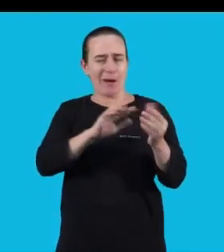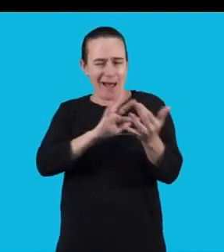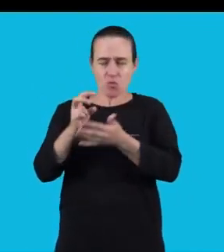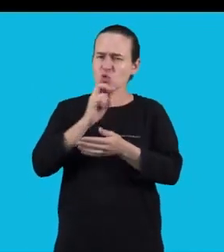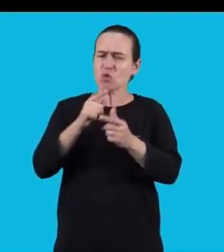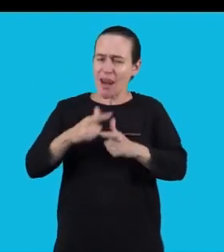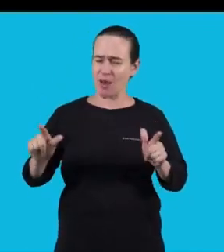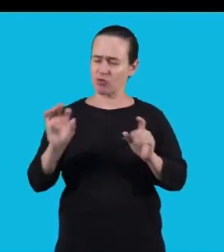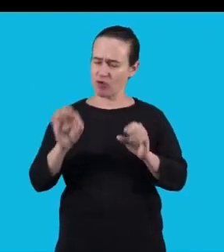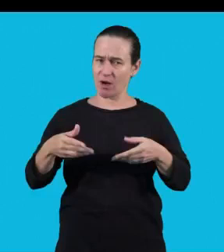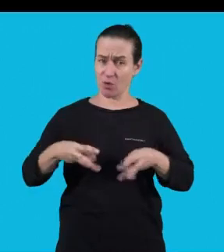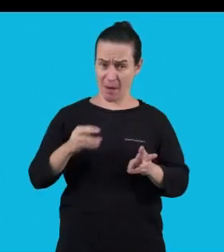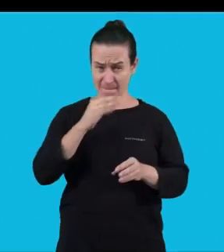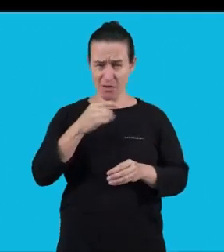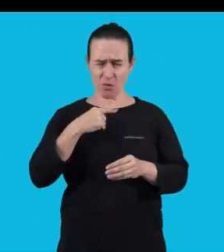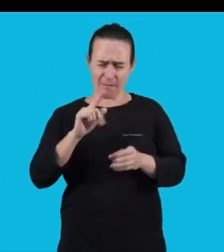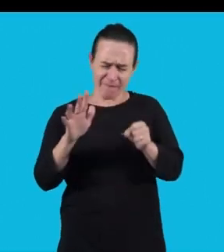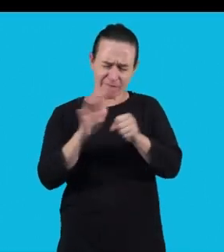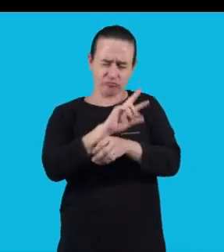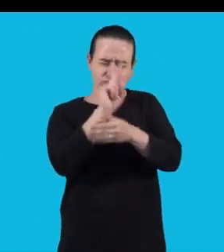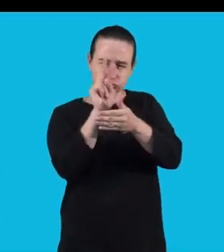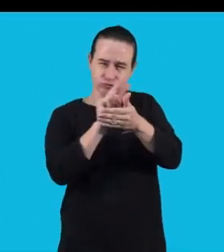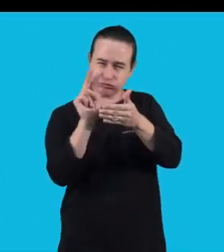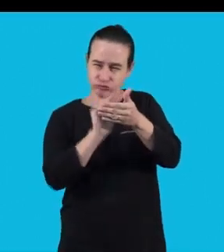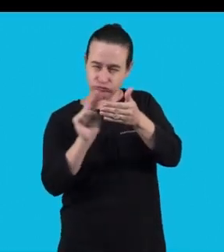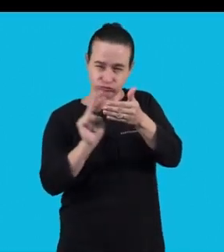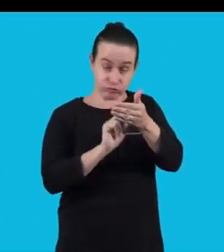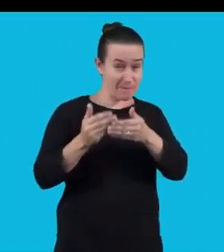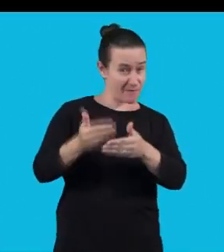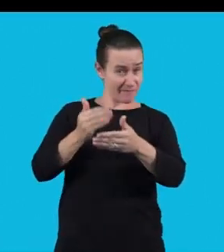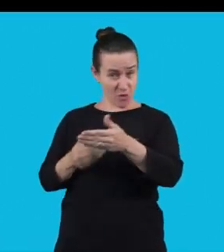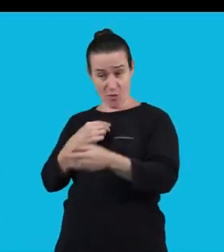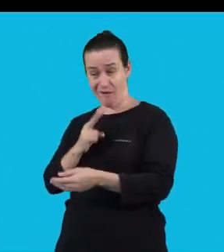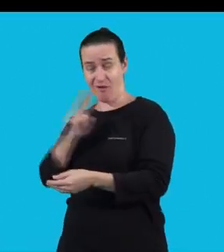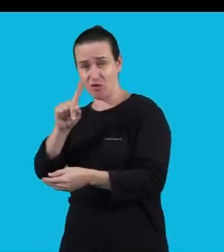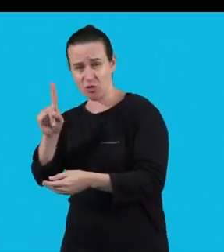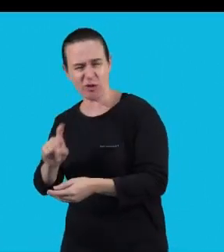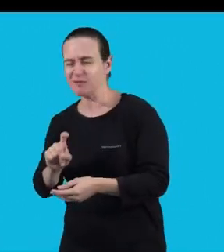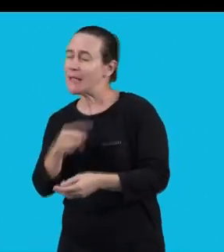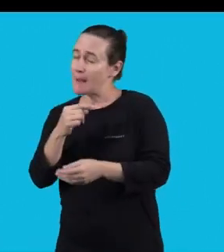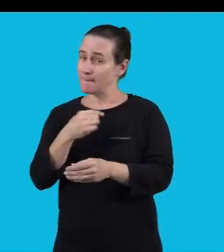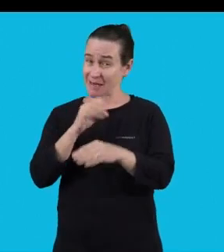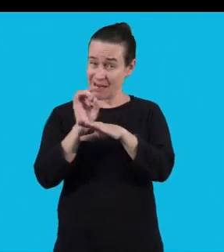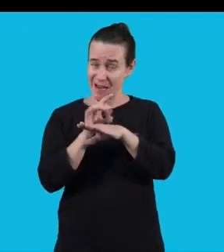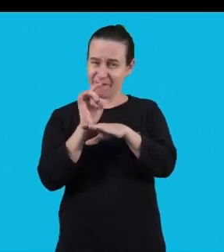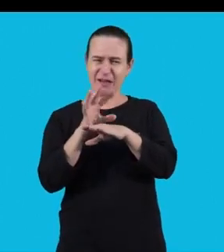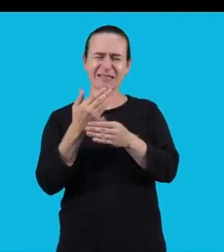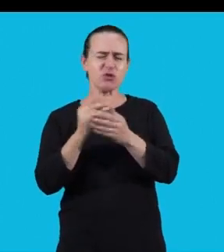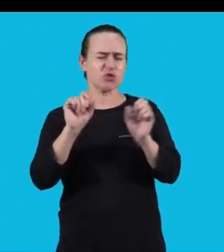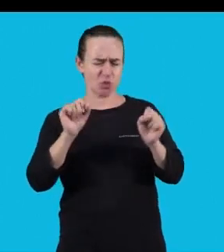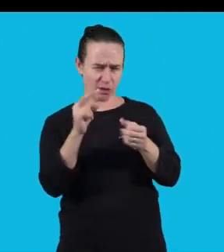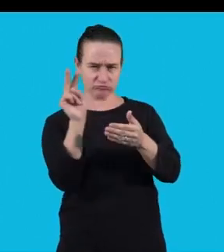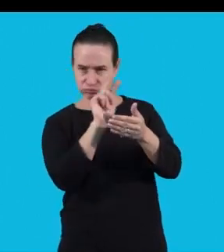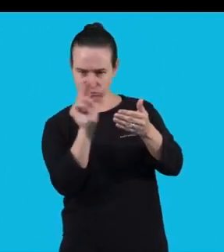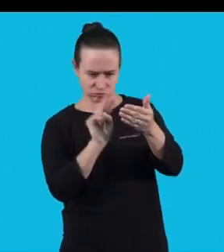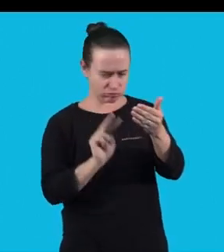correctly, we don't have to read the entire text before we start answering questions. My advice would be to skim